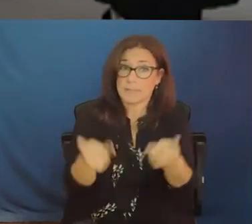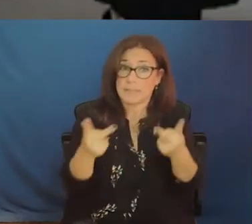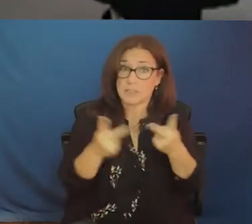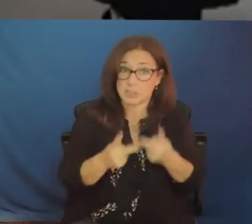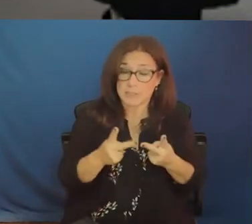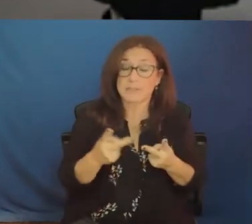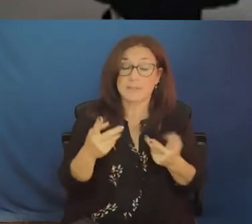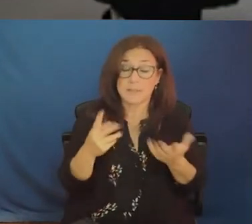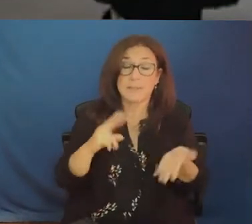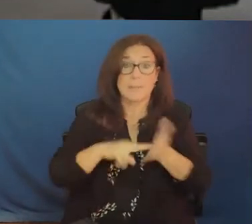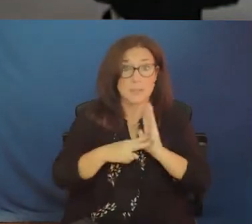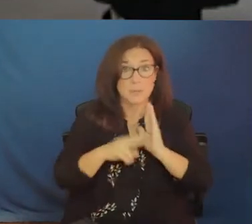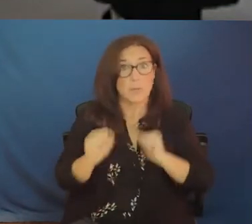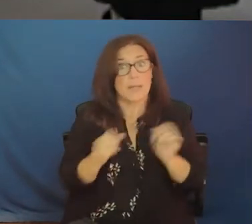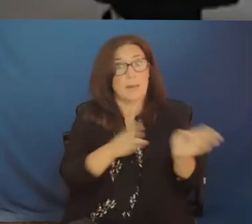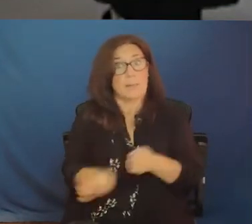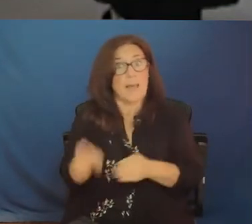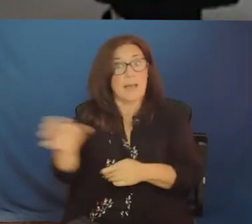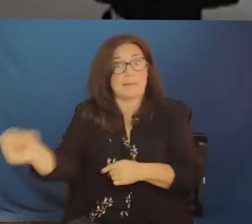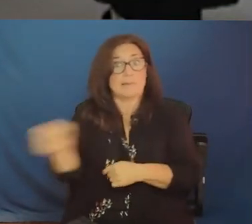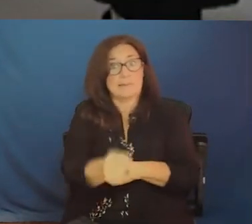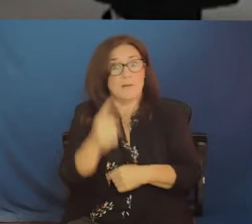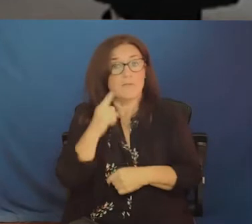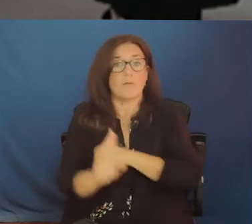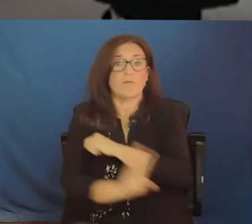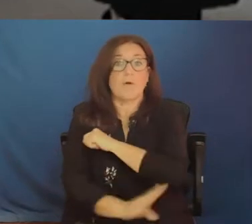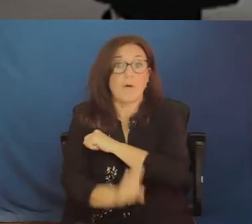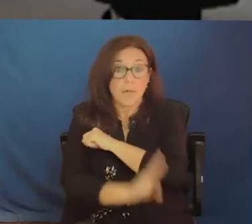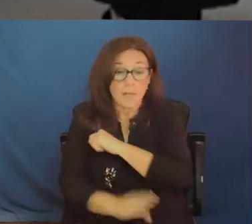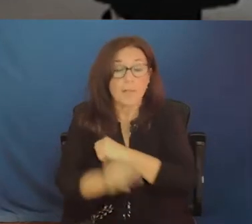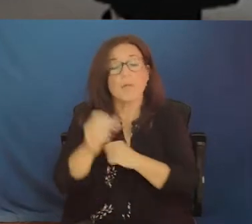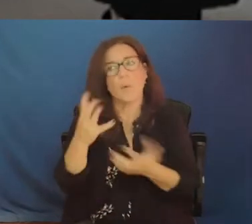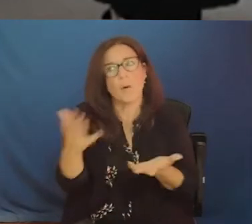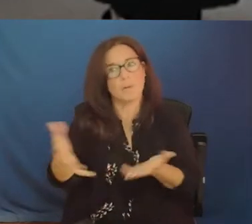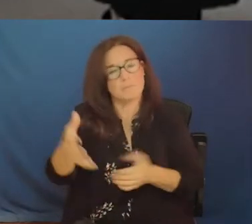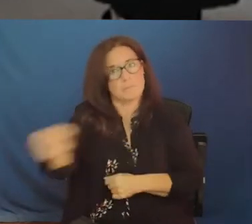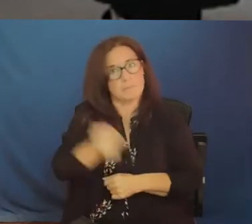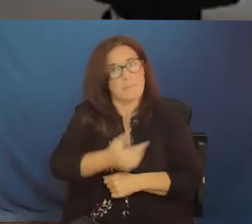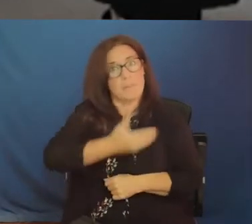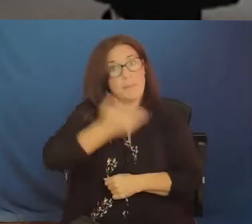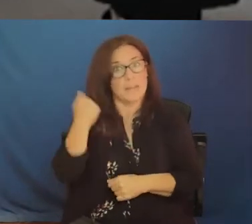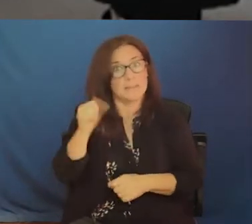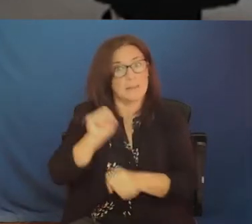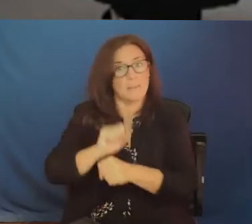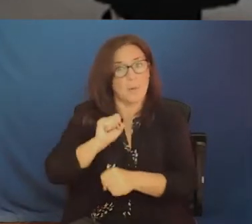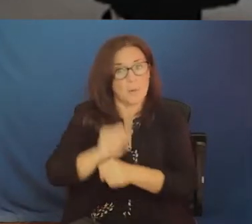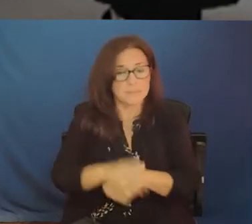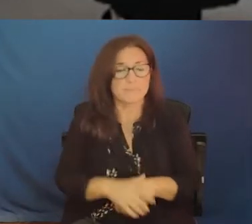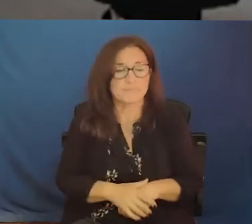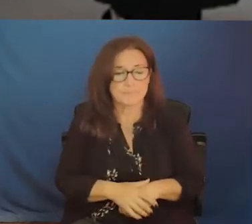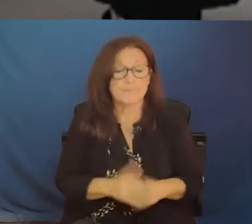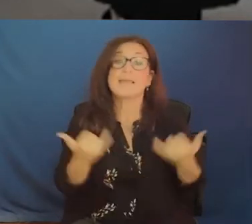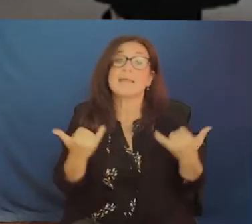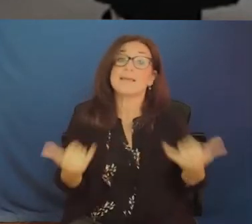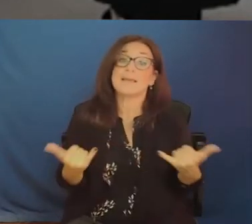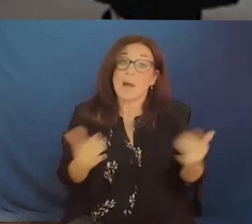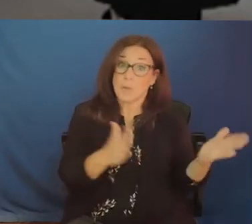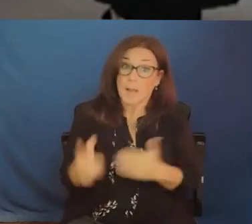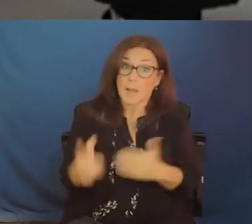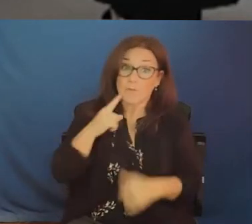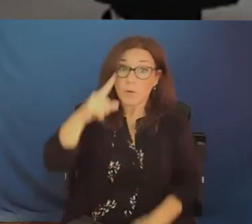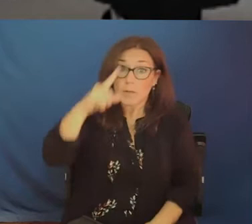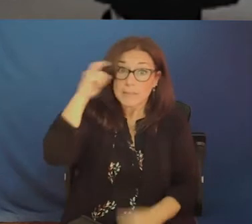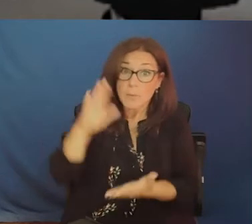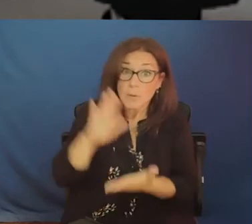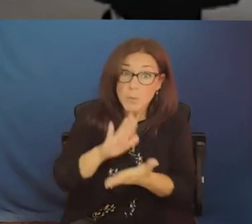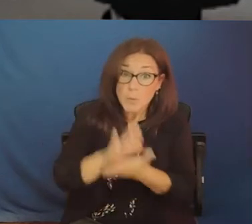get the best employee hires for Santa Barbara Unified. We continue with summer school planning, and you'll hear more about those